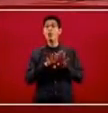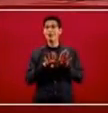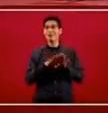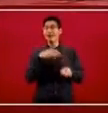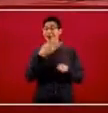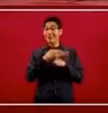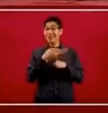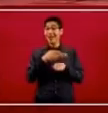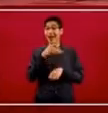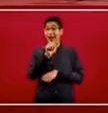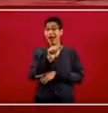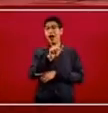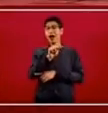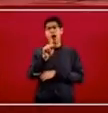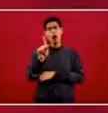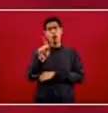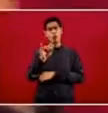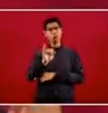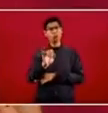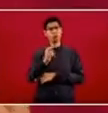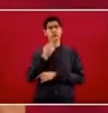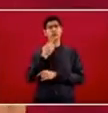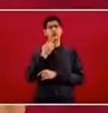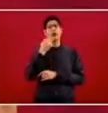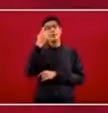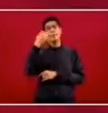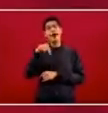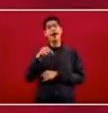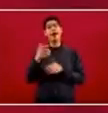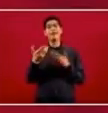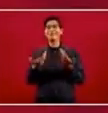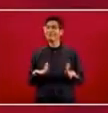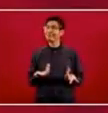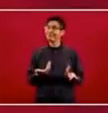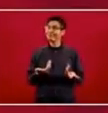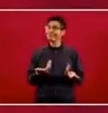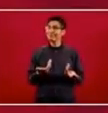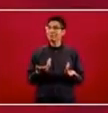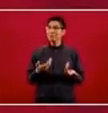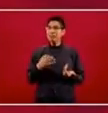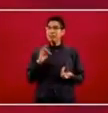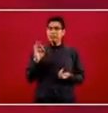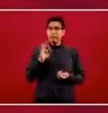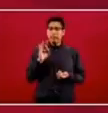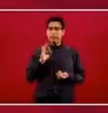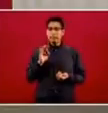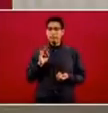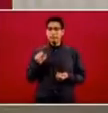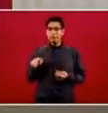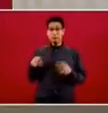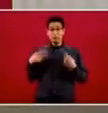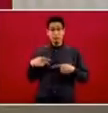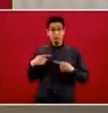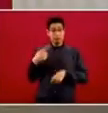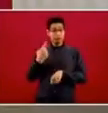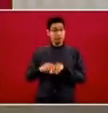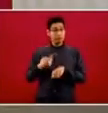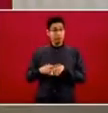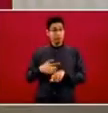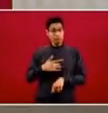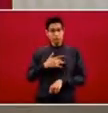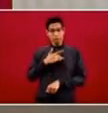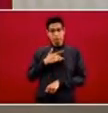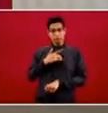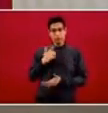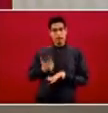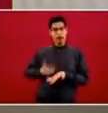apps are a perfect tool to expand the remote medical